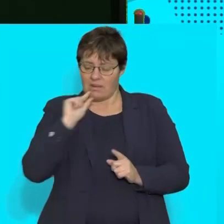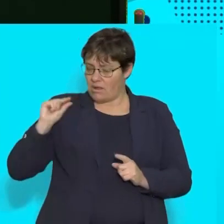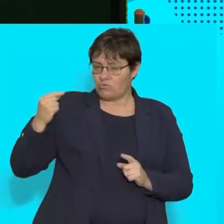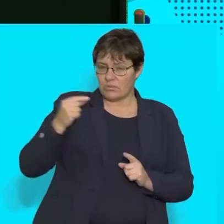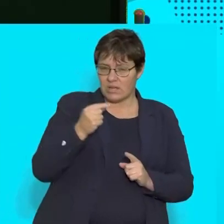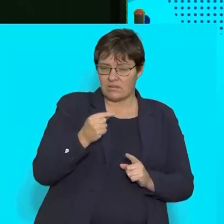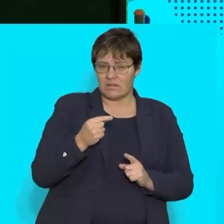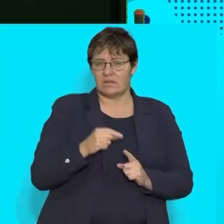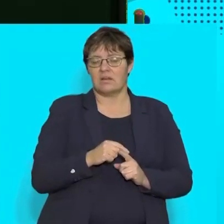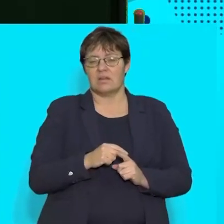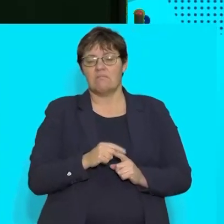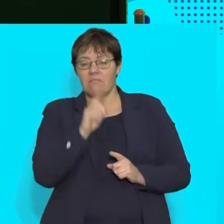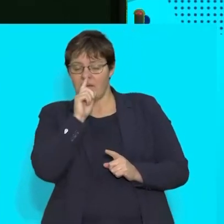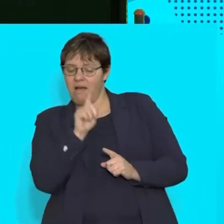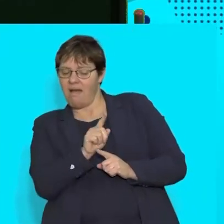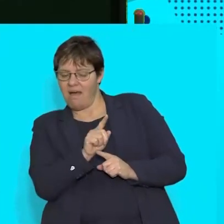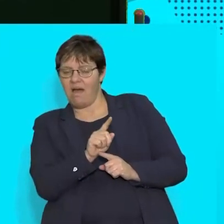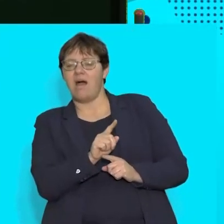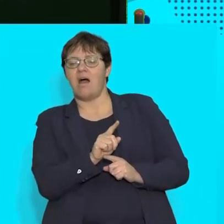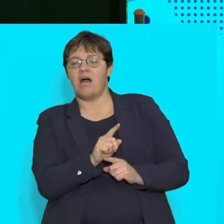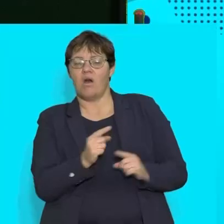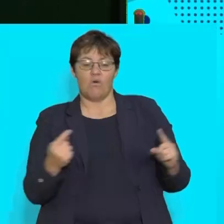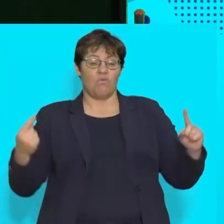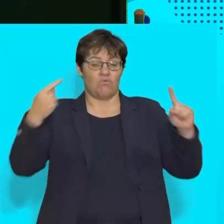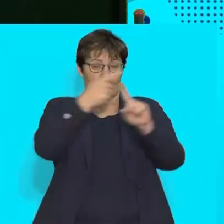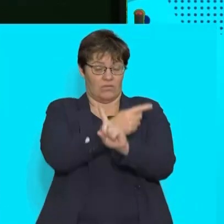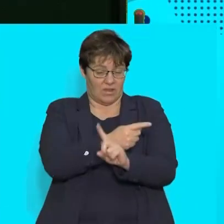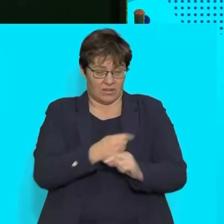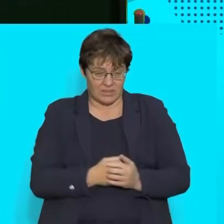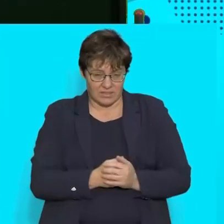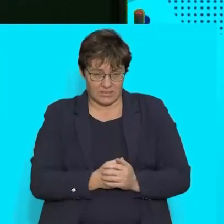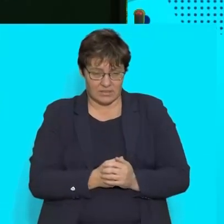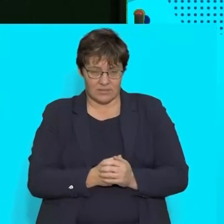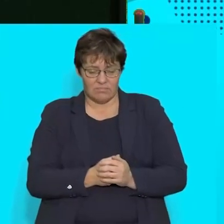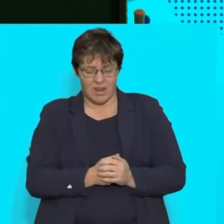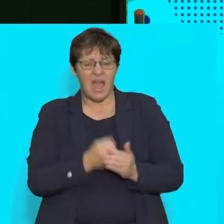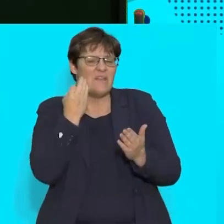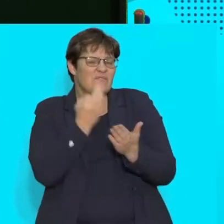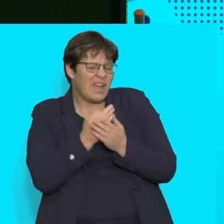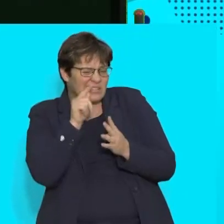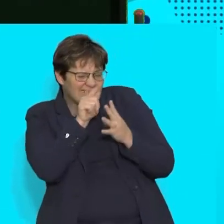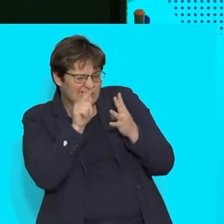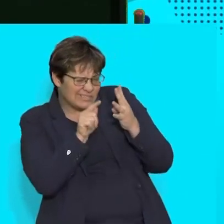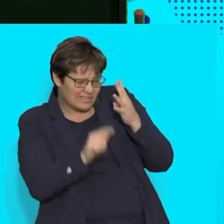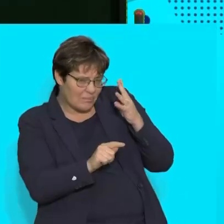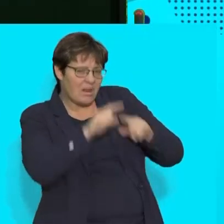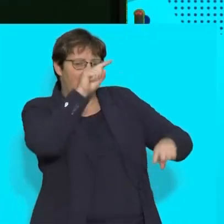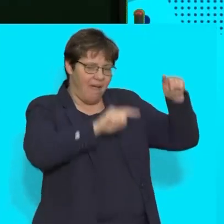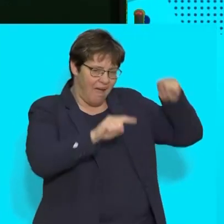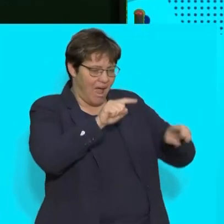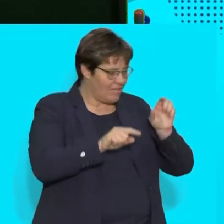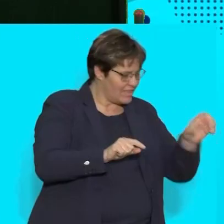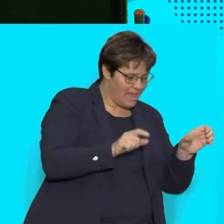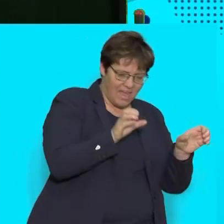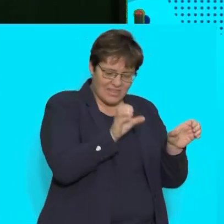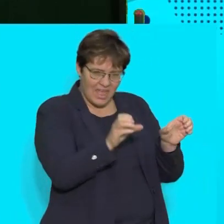realignment of chromosomes along the equator. We spoke about crossing over. Those are the factors that actually create